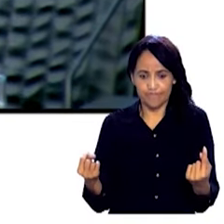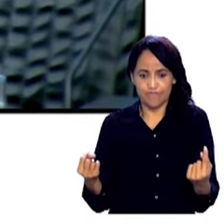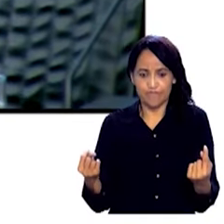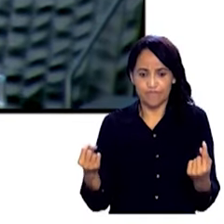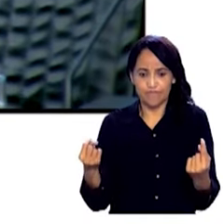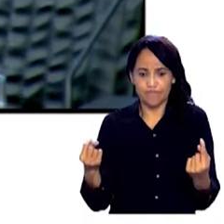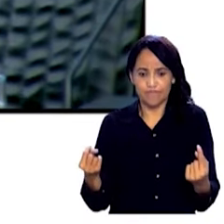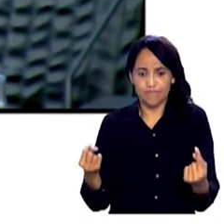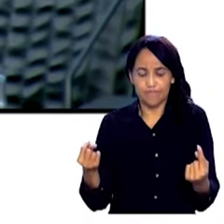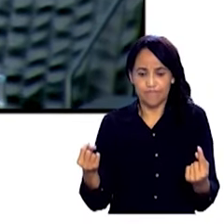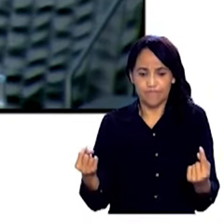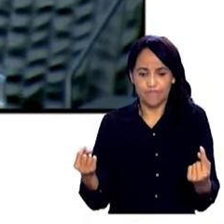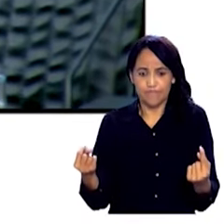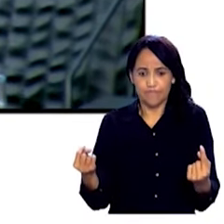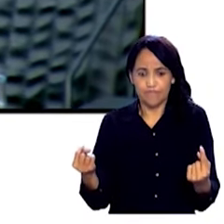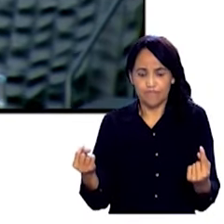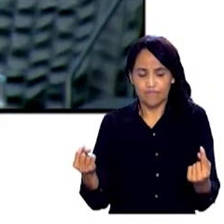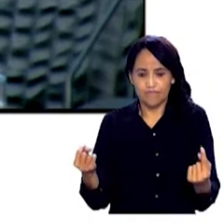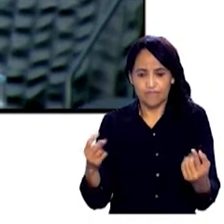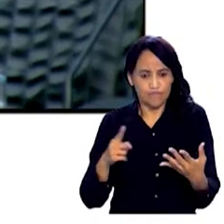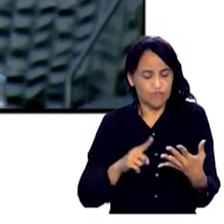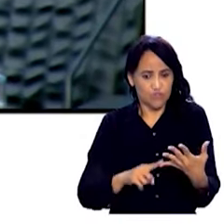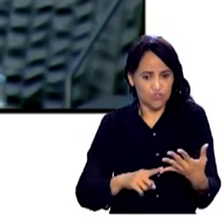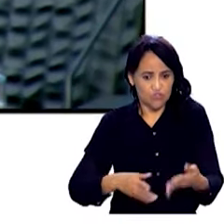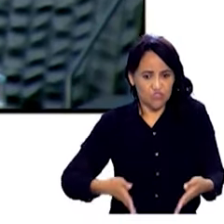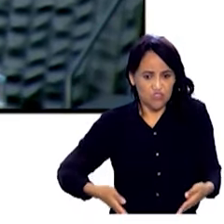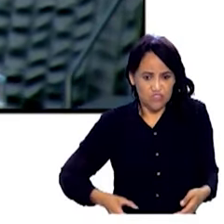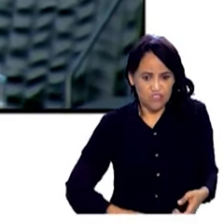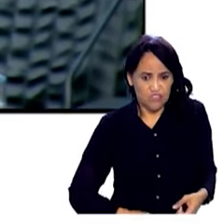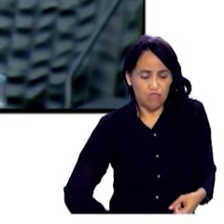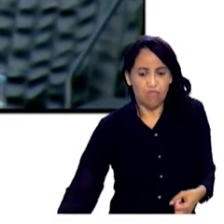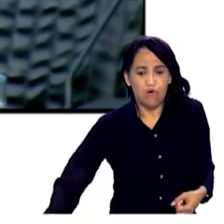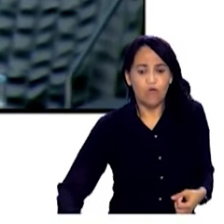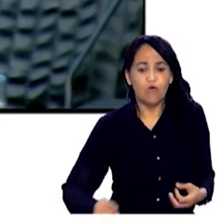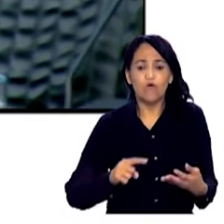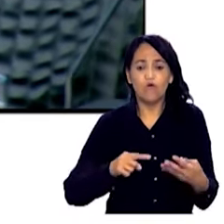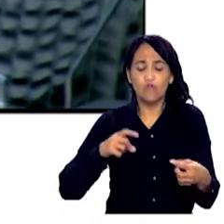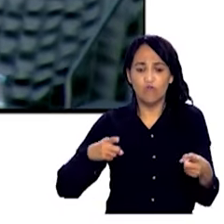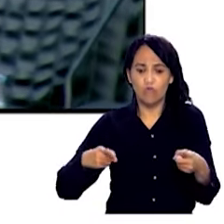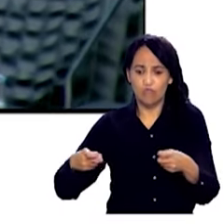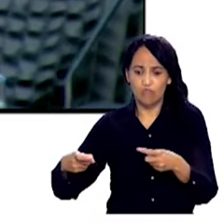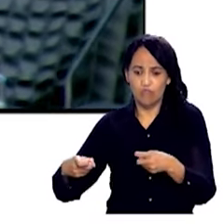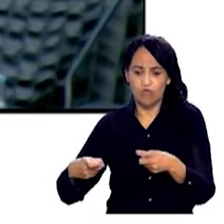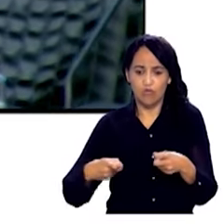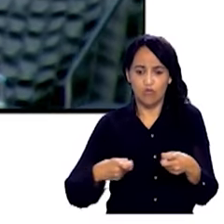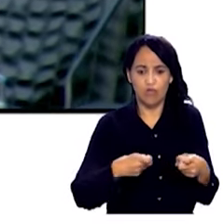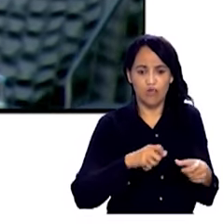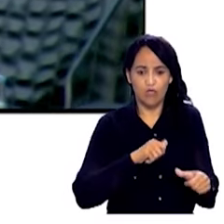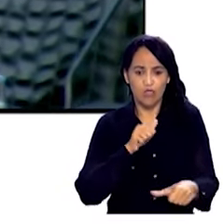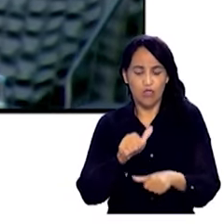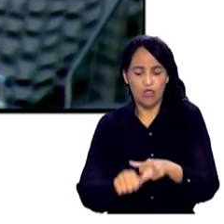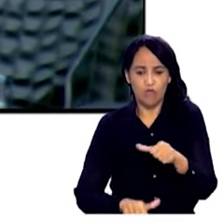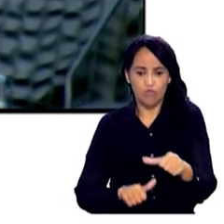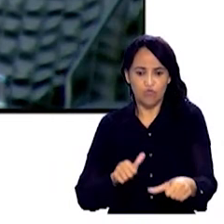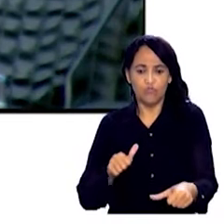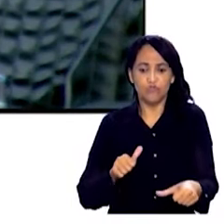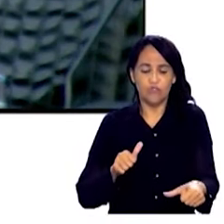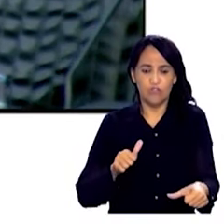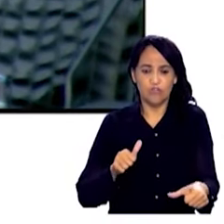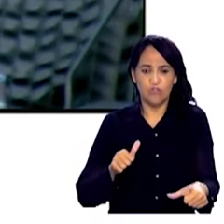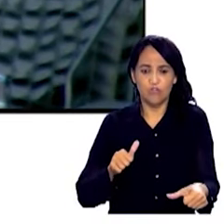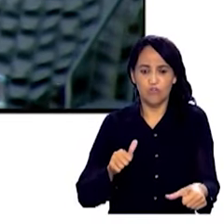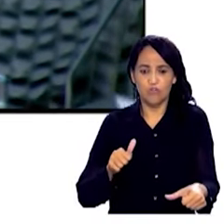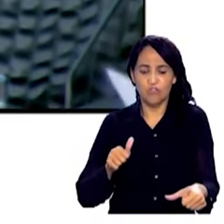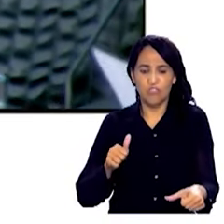from War detention polies to the death Penalty ability of the cour to control Own